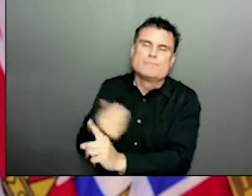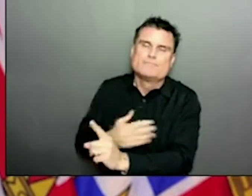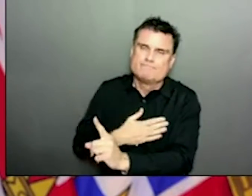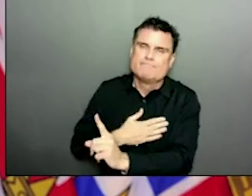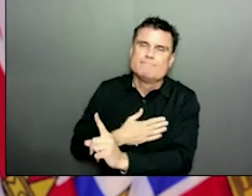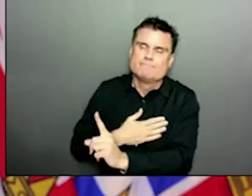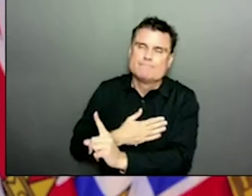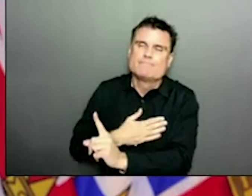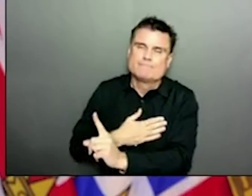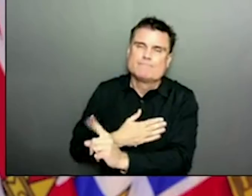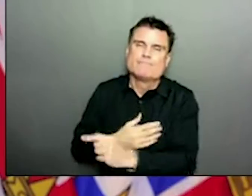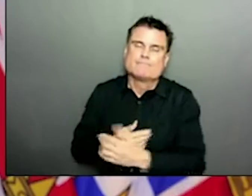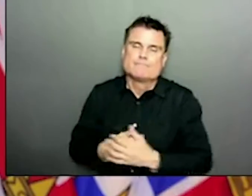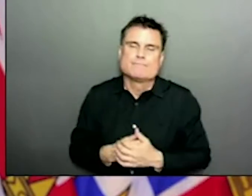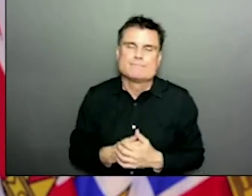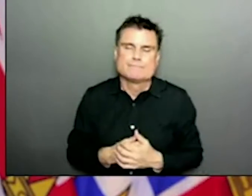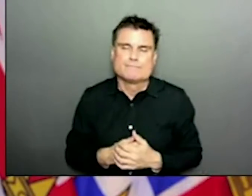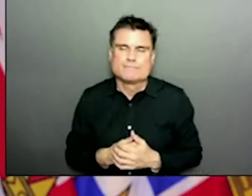our pandemic.